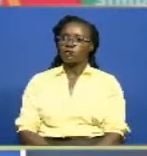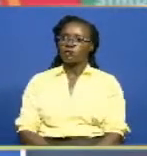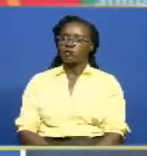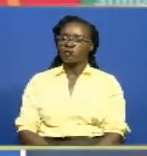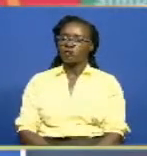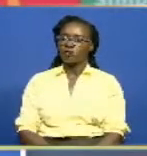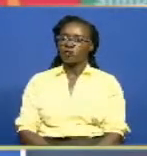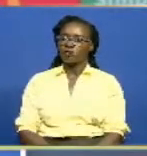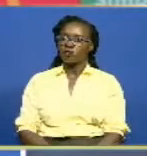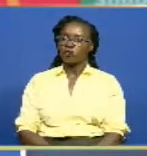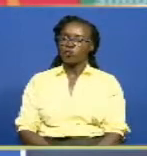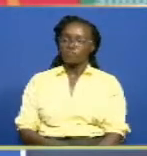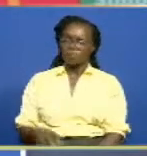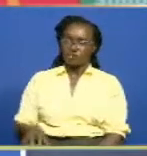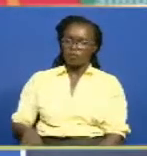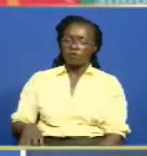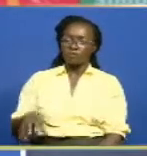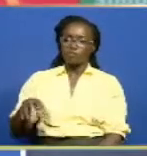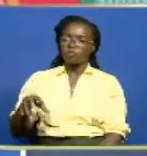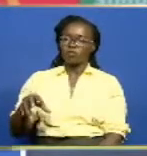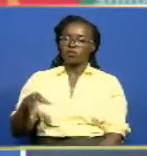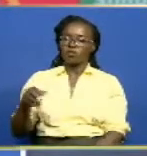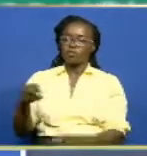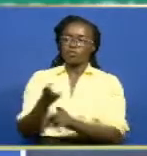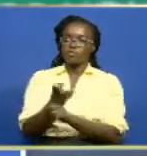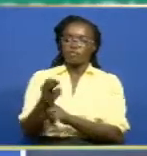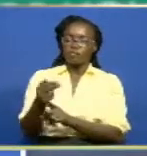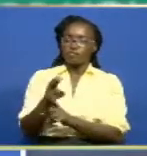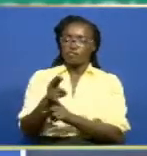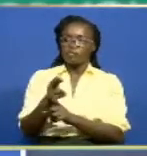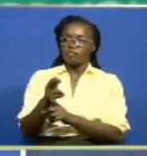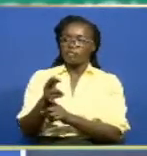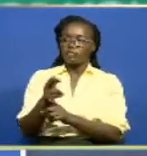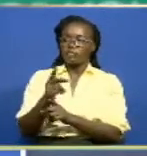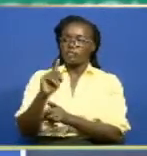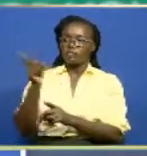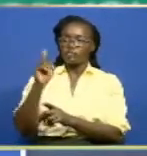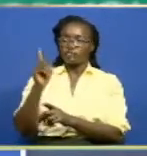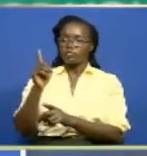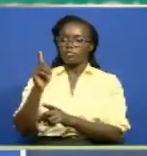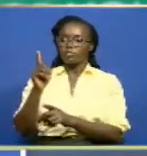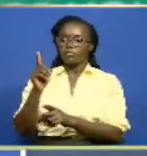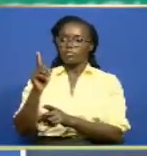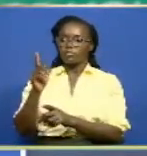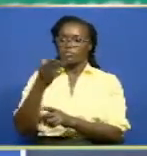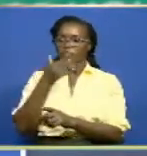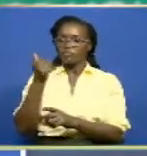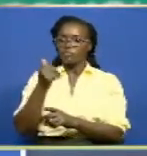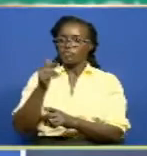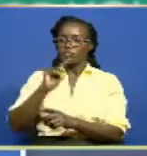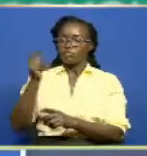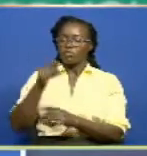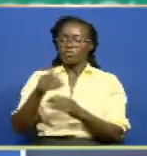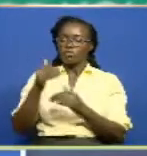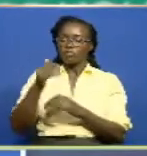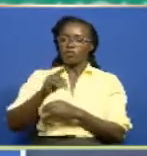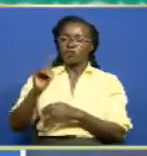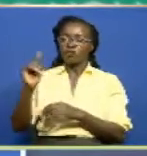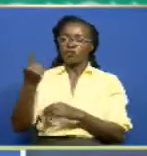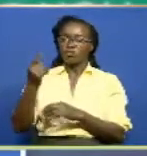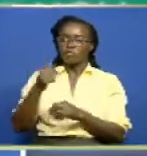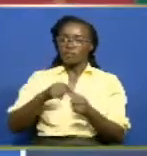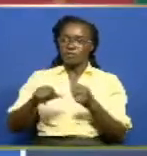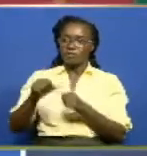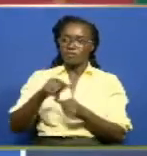Junior amateur golfer Taimur Malik and Royal Nairobi Golf Club's Eric Ooko Obura are the best placed Kenyans after the first round of play at